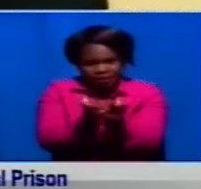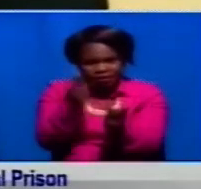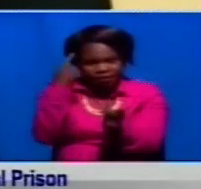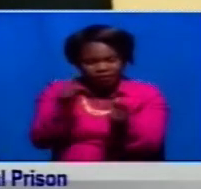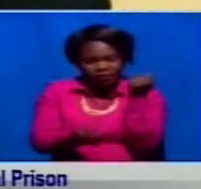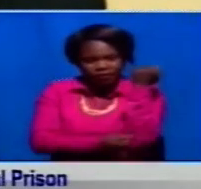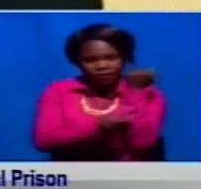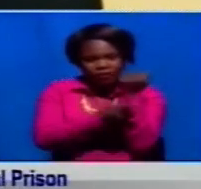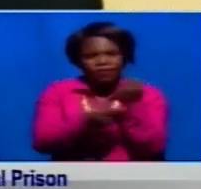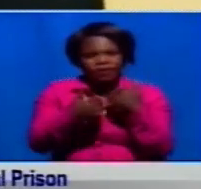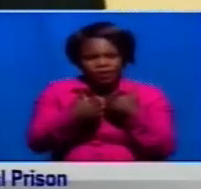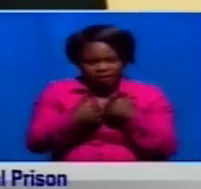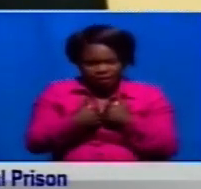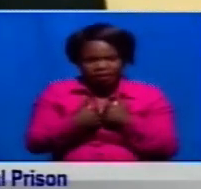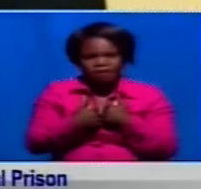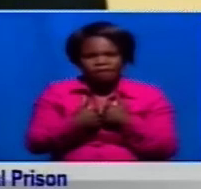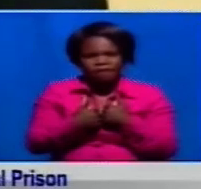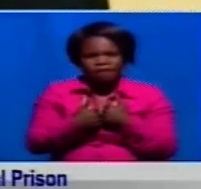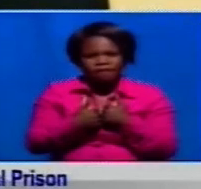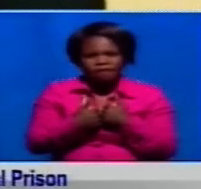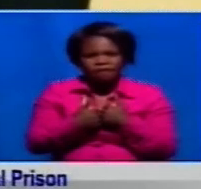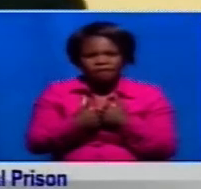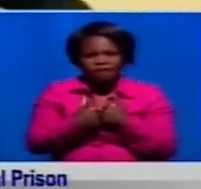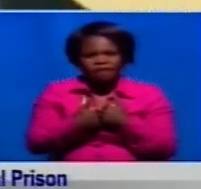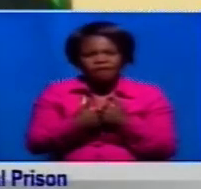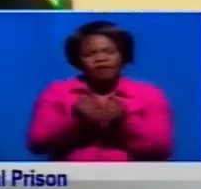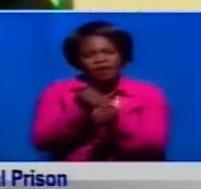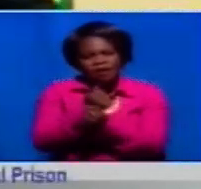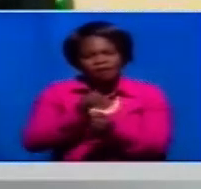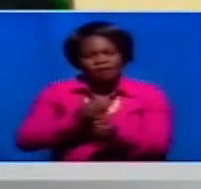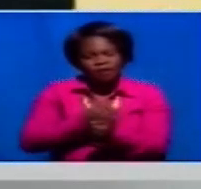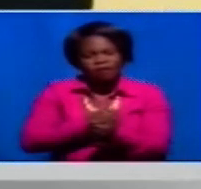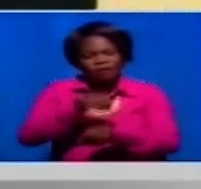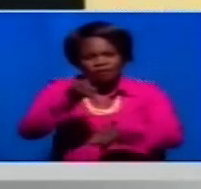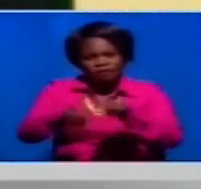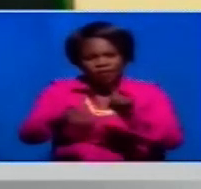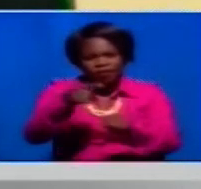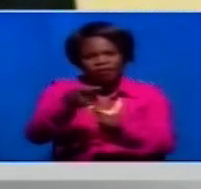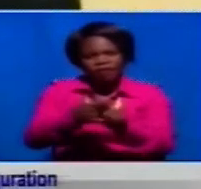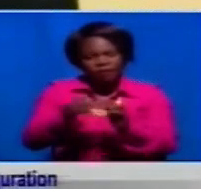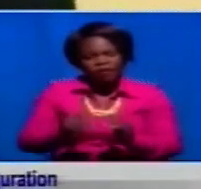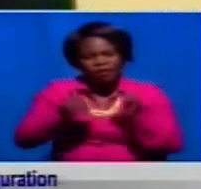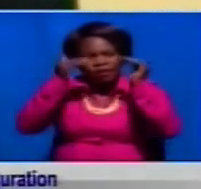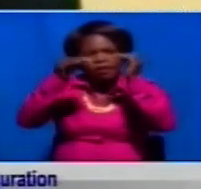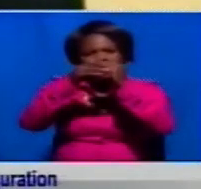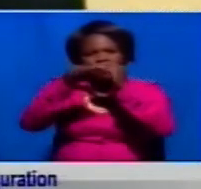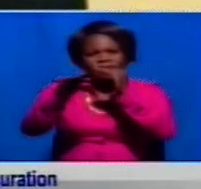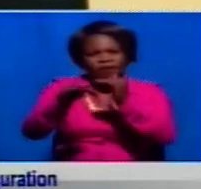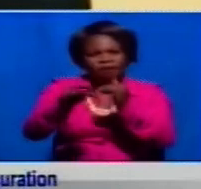all embraced our friendship to such a higher level that the friendship which was